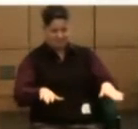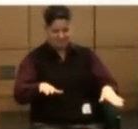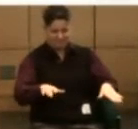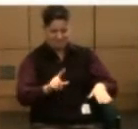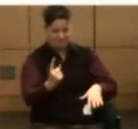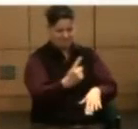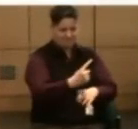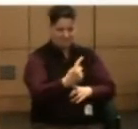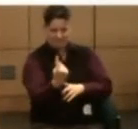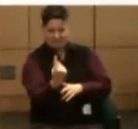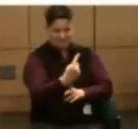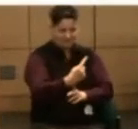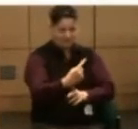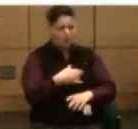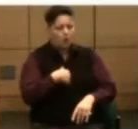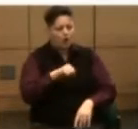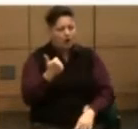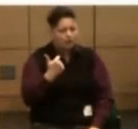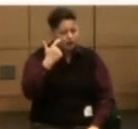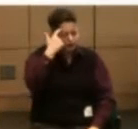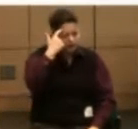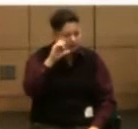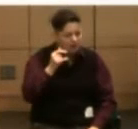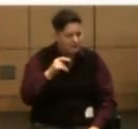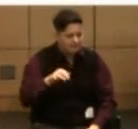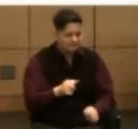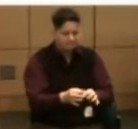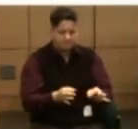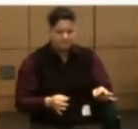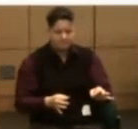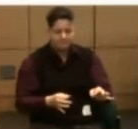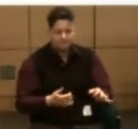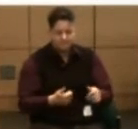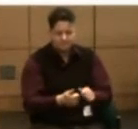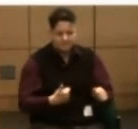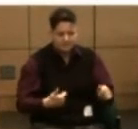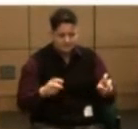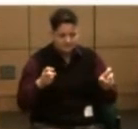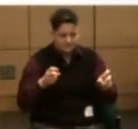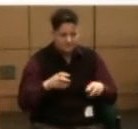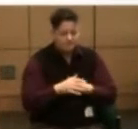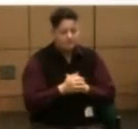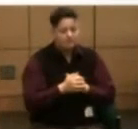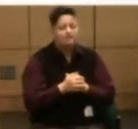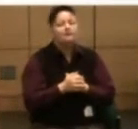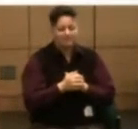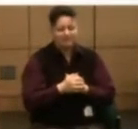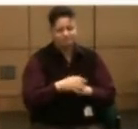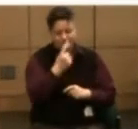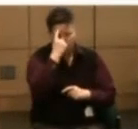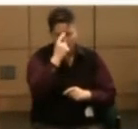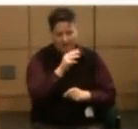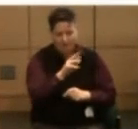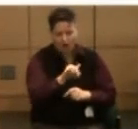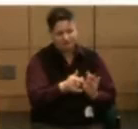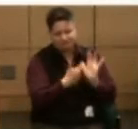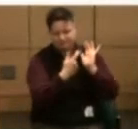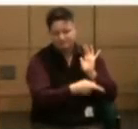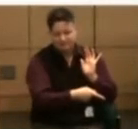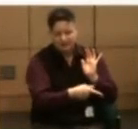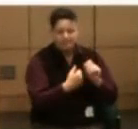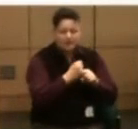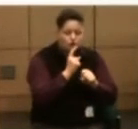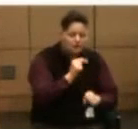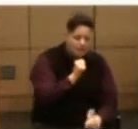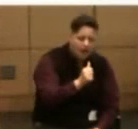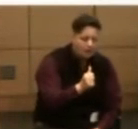some other cognitive problems. They're not just thinking right. Then we'll want to get a brain MRI and make sure that we're not missing some impinging tumor